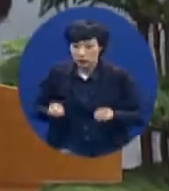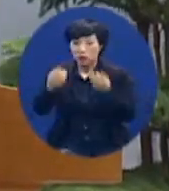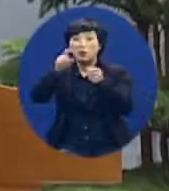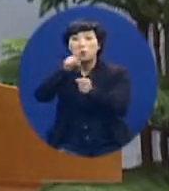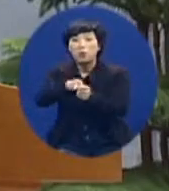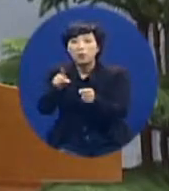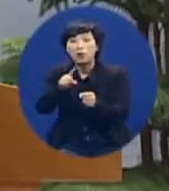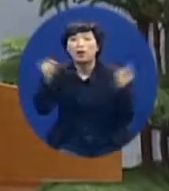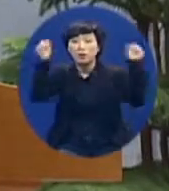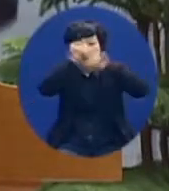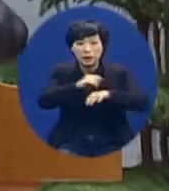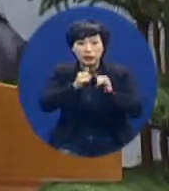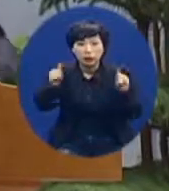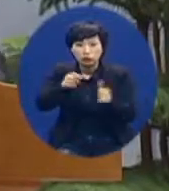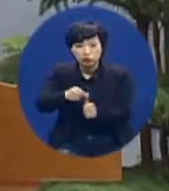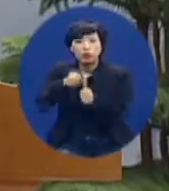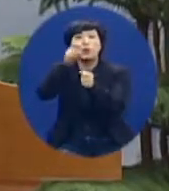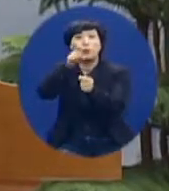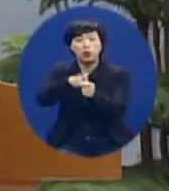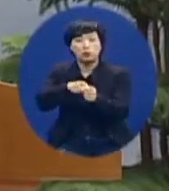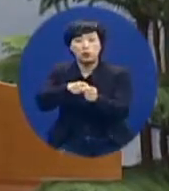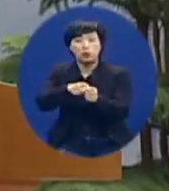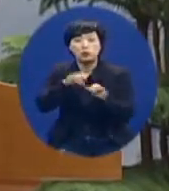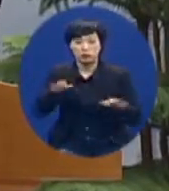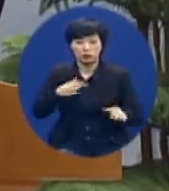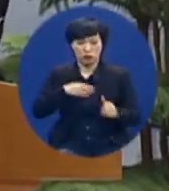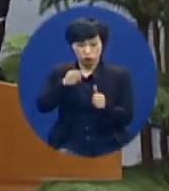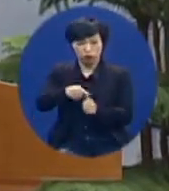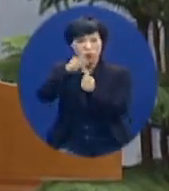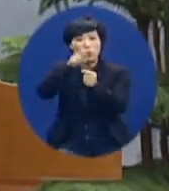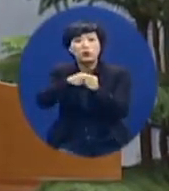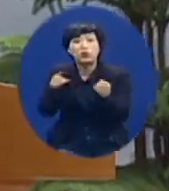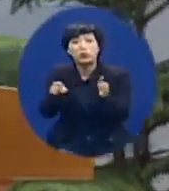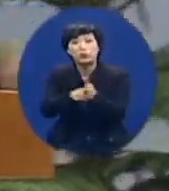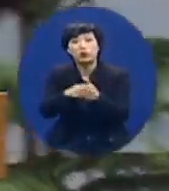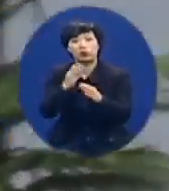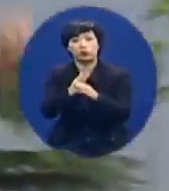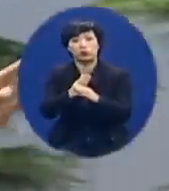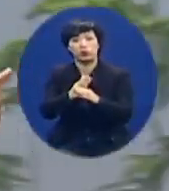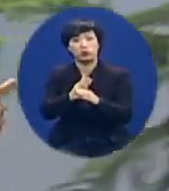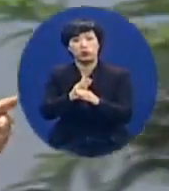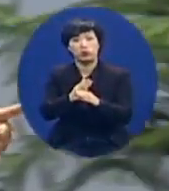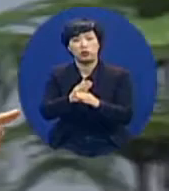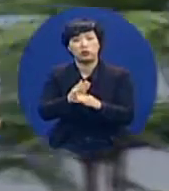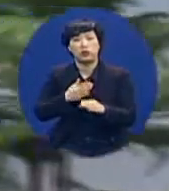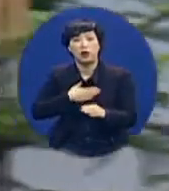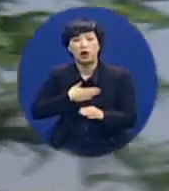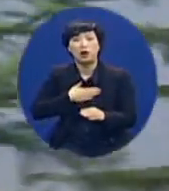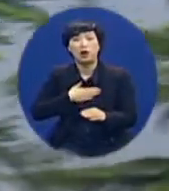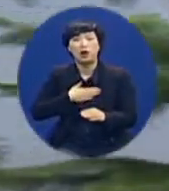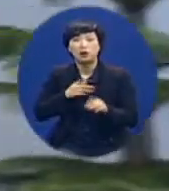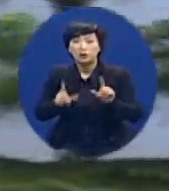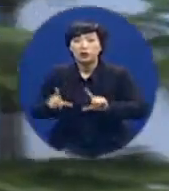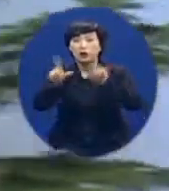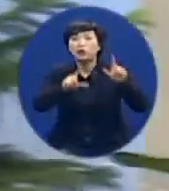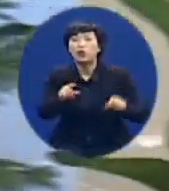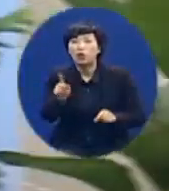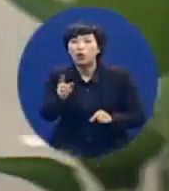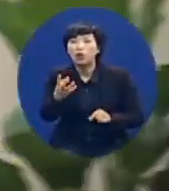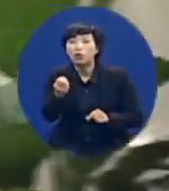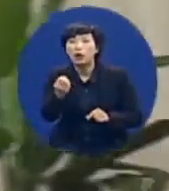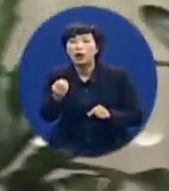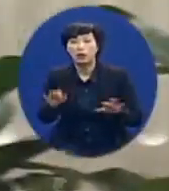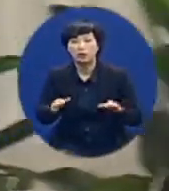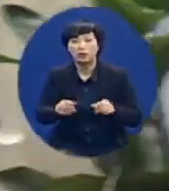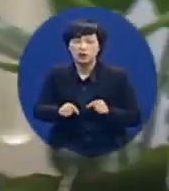to save those who are perishing. We believe in Jesus to live. How? I should die, but the Son of